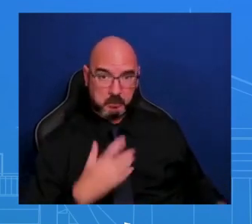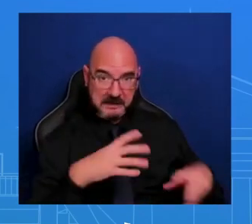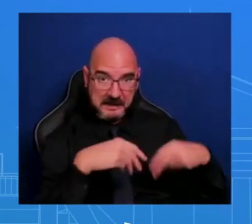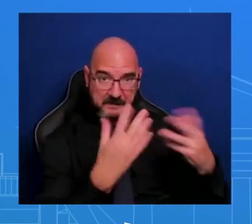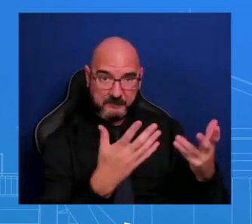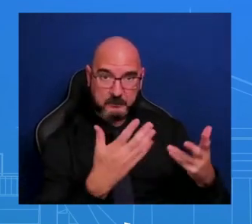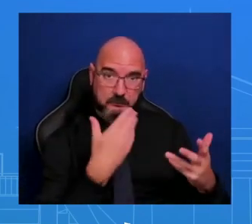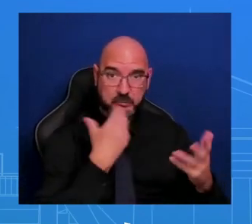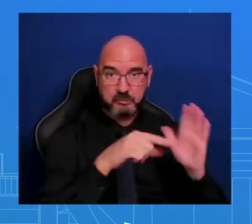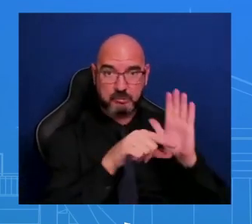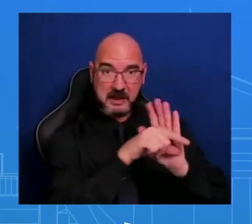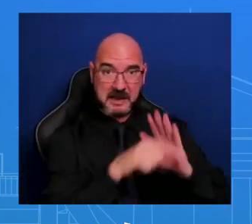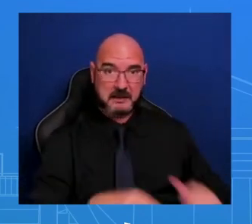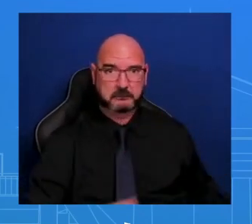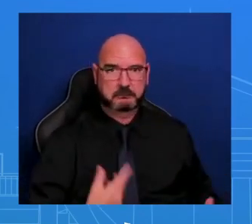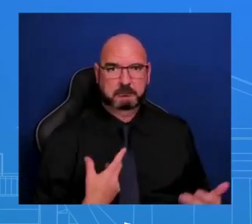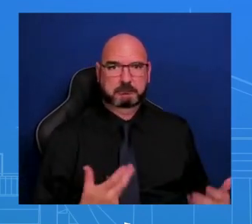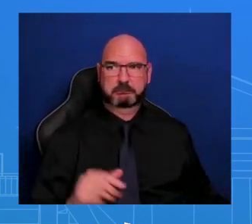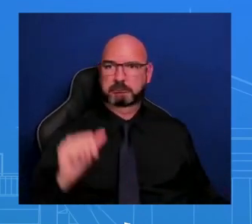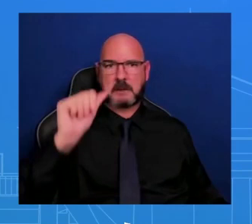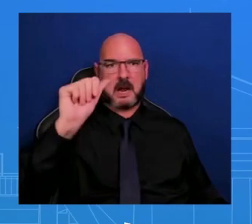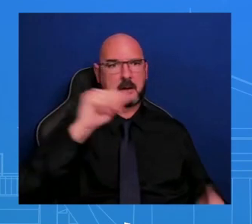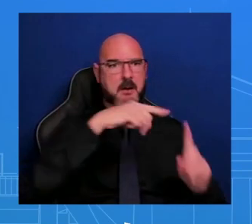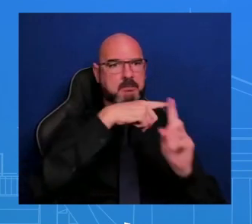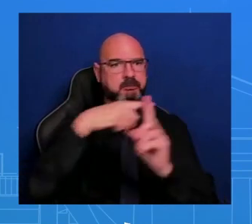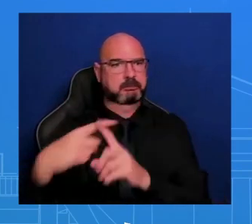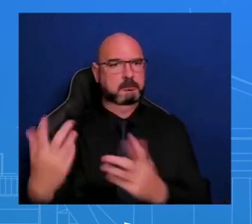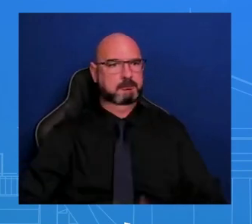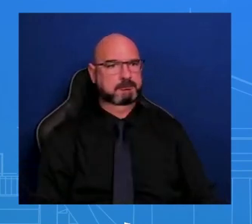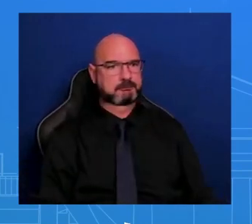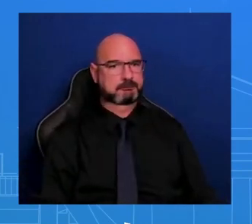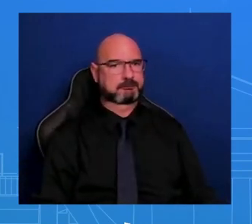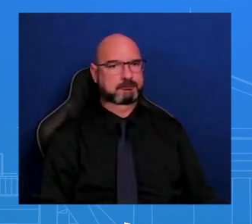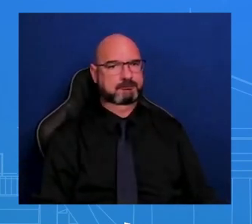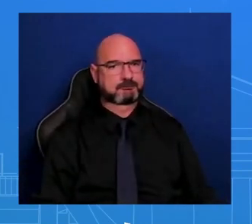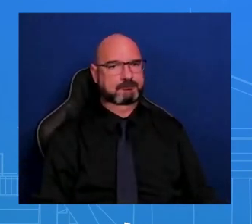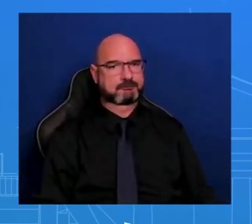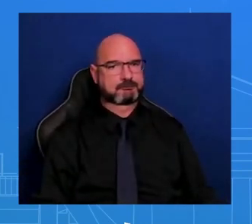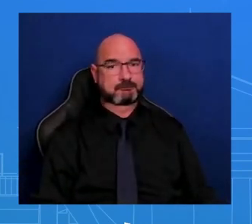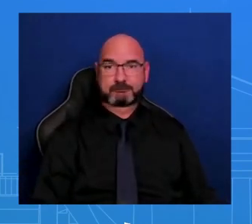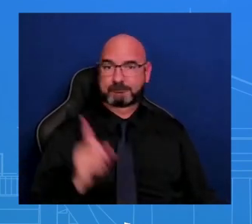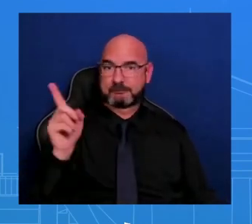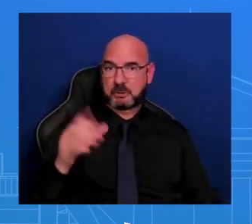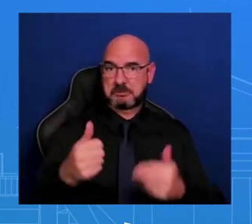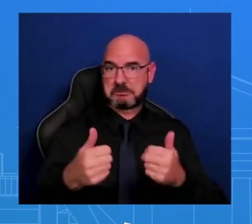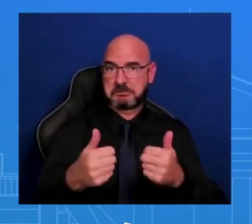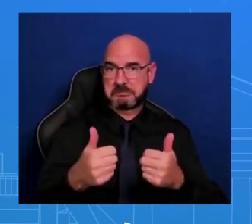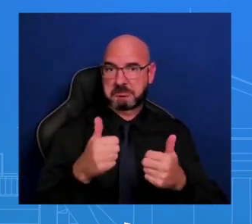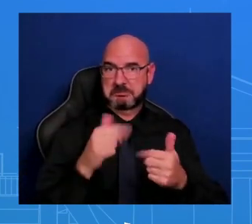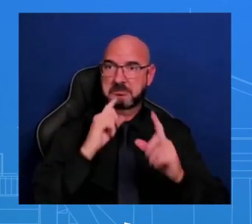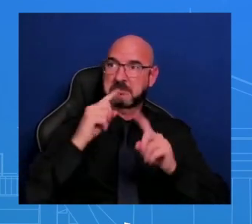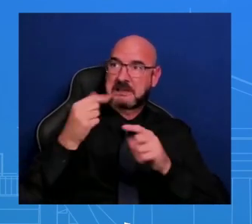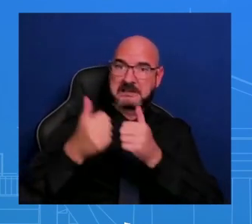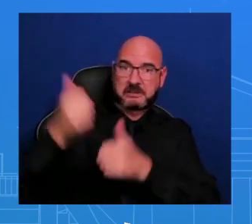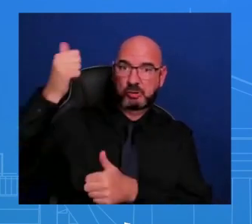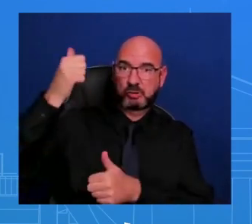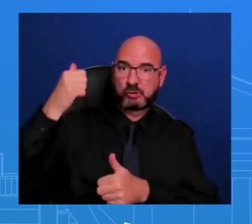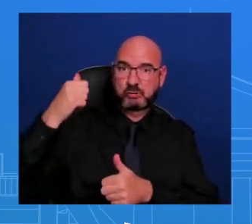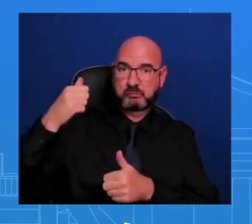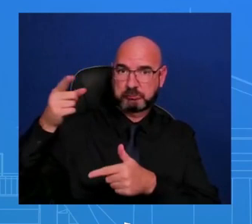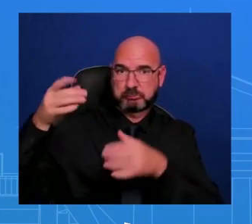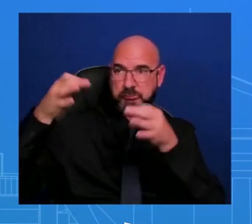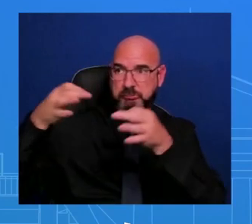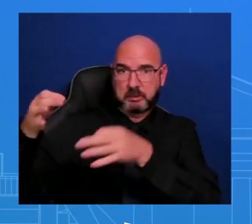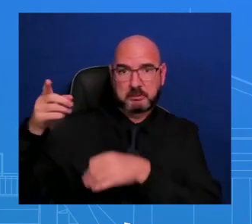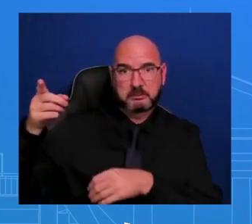he's commander in chief. That never stops, and the duties and responsibilities are literally global. I mean, we are one nation that